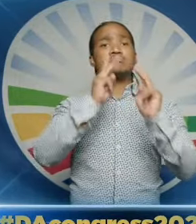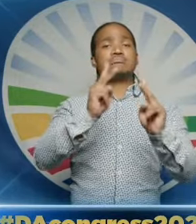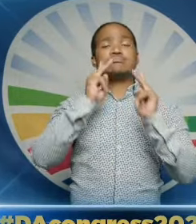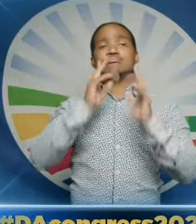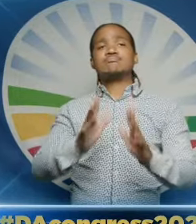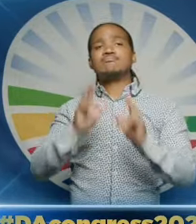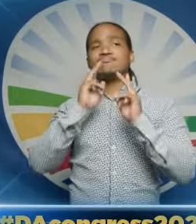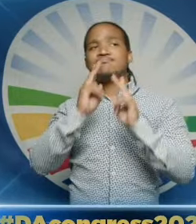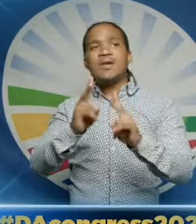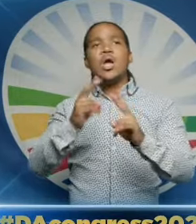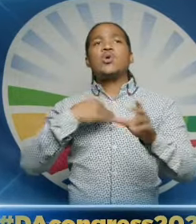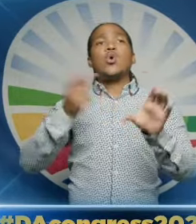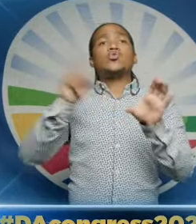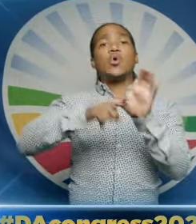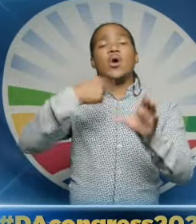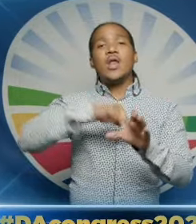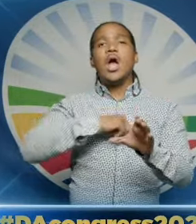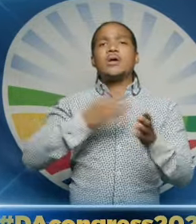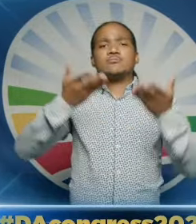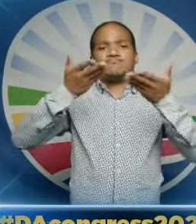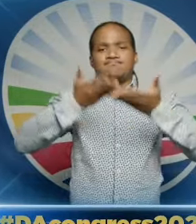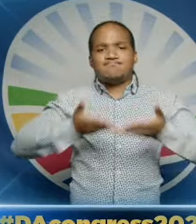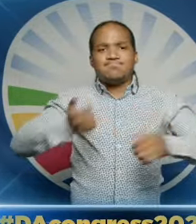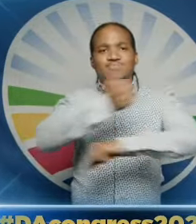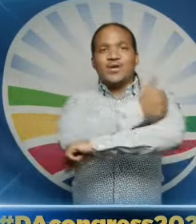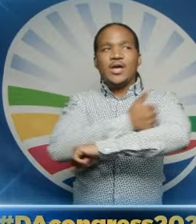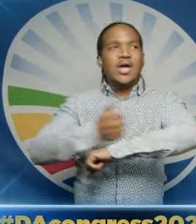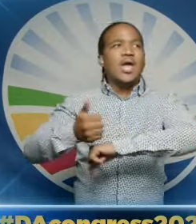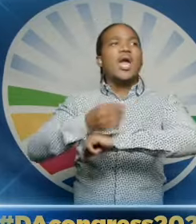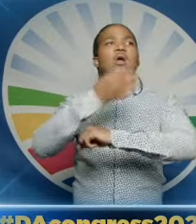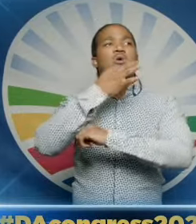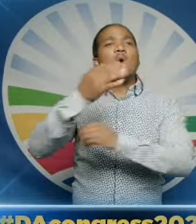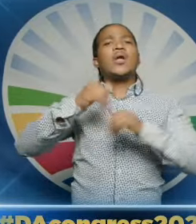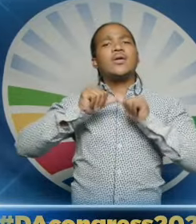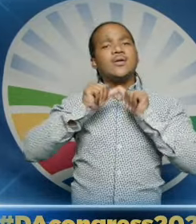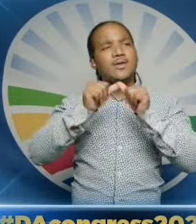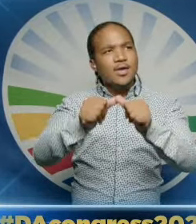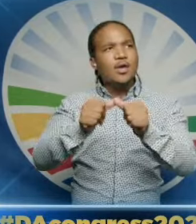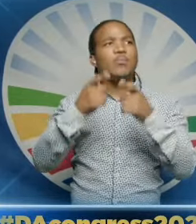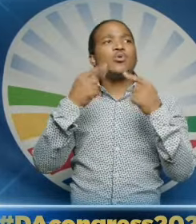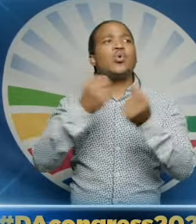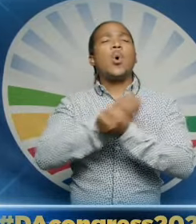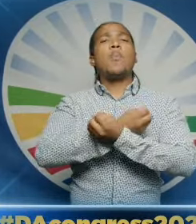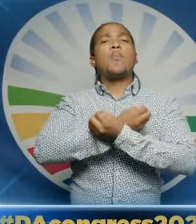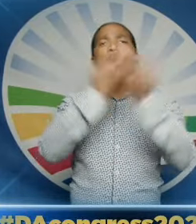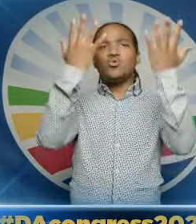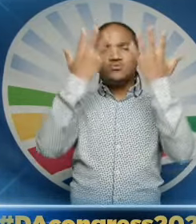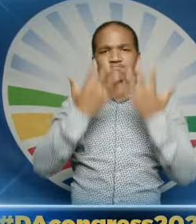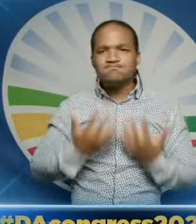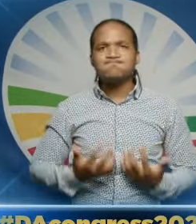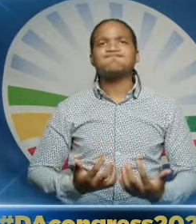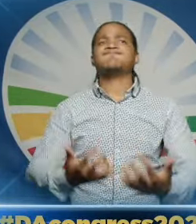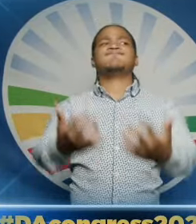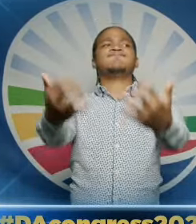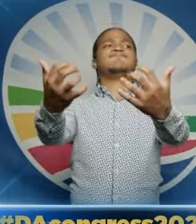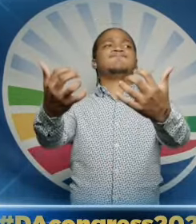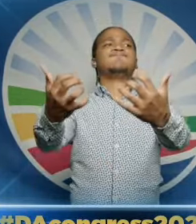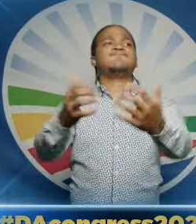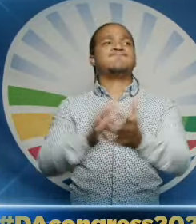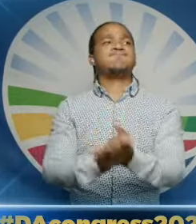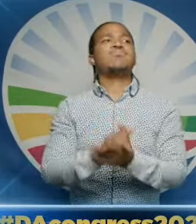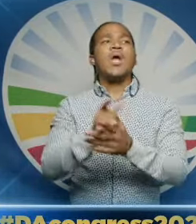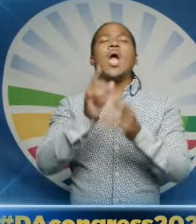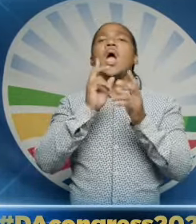day who joined us in studio, and Kwena doing the most on the floor of Congress. And